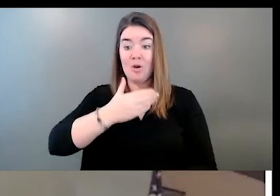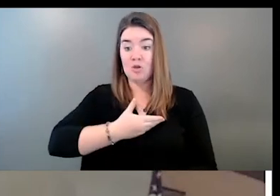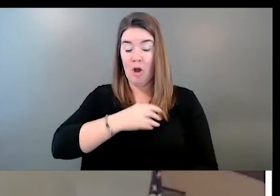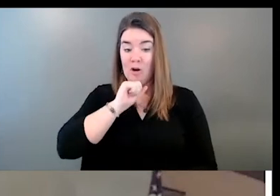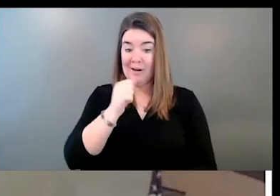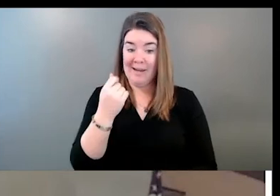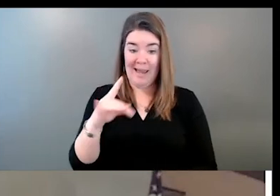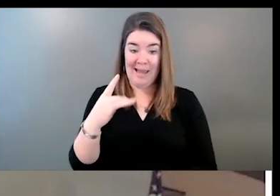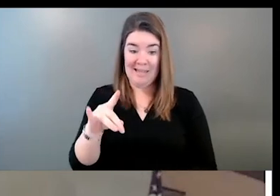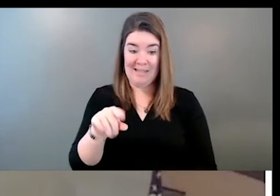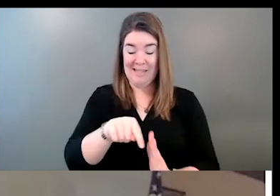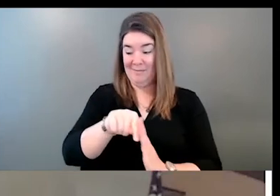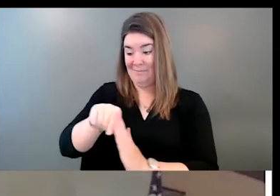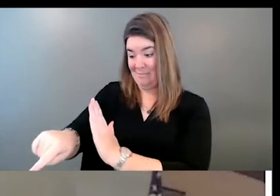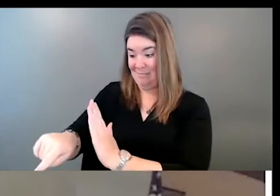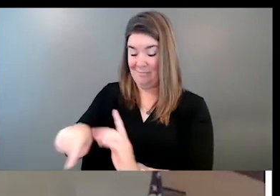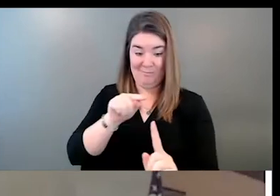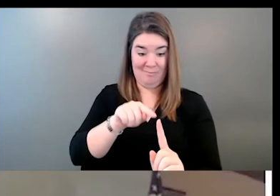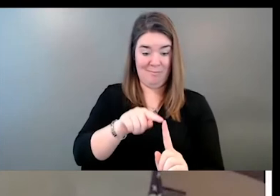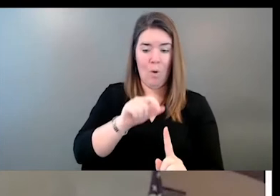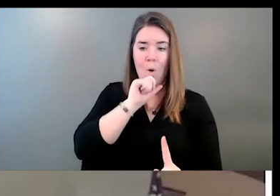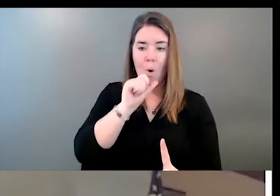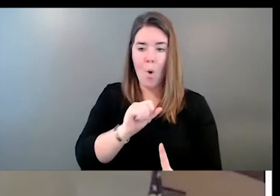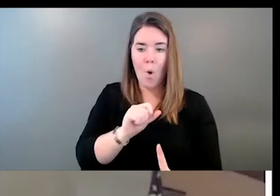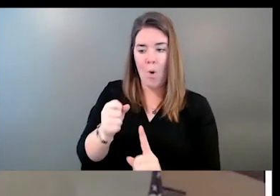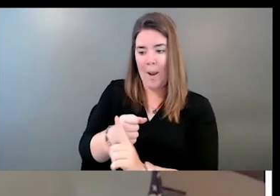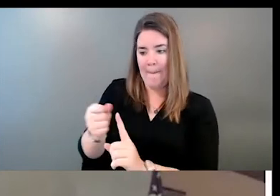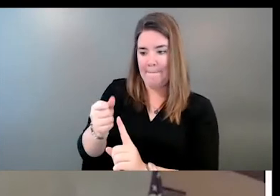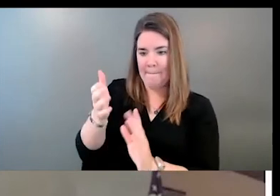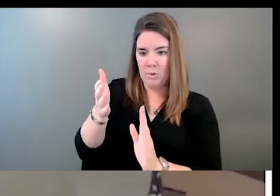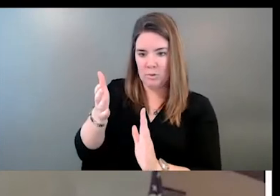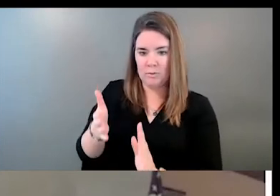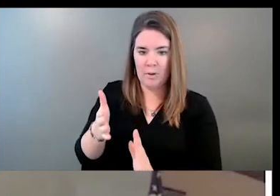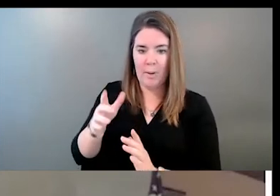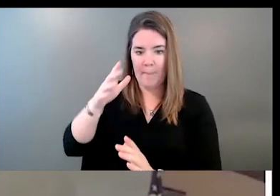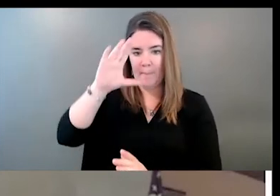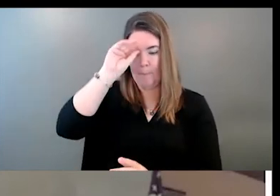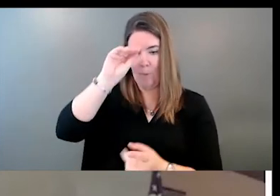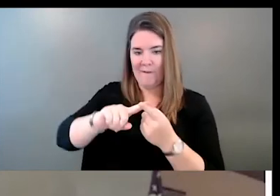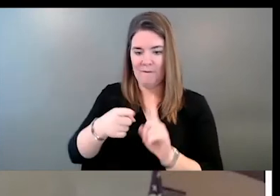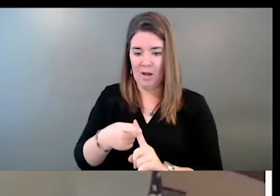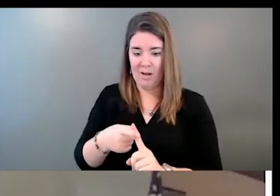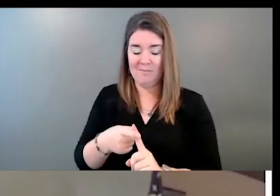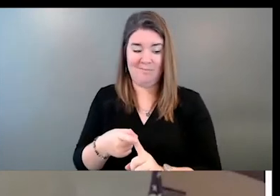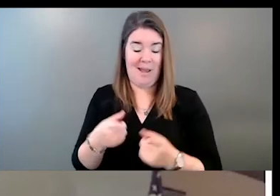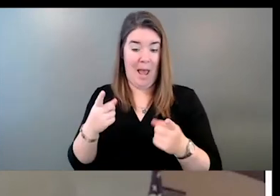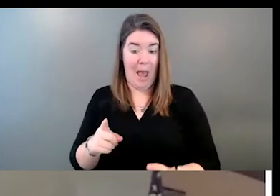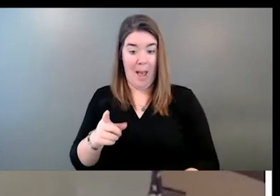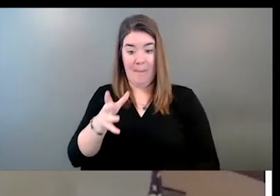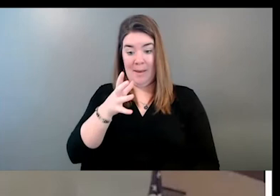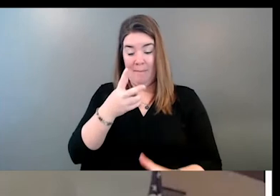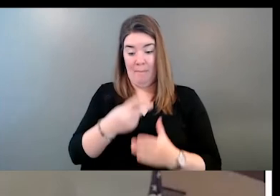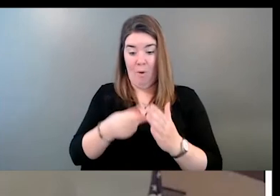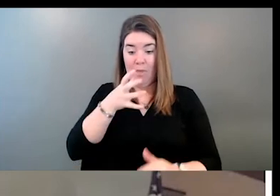by an abusive ex-boyfriend. Jim and Elsa overcame deep despair and pioneered a program to